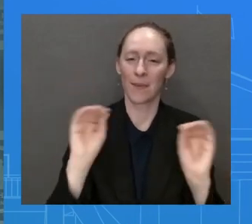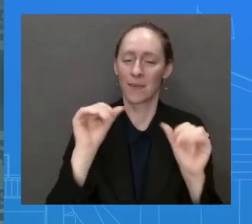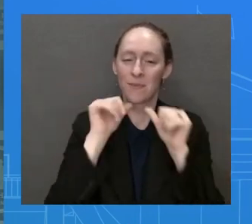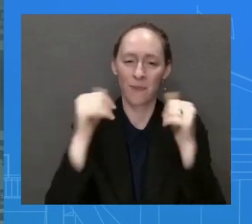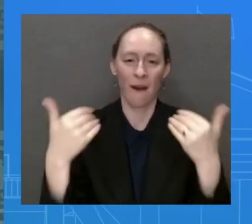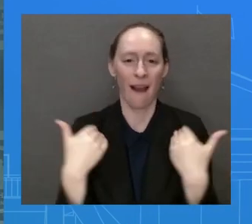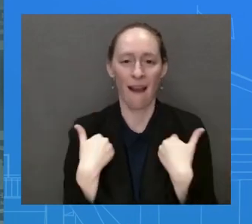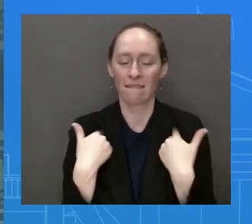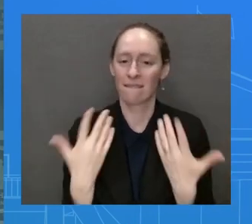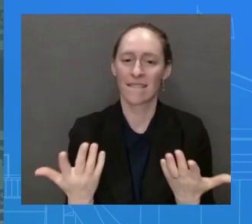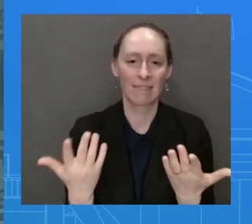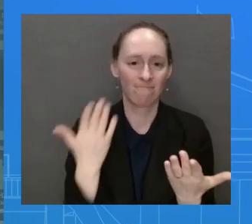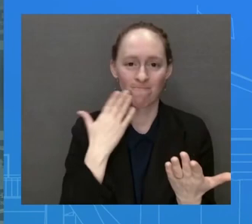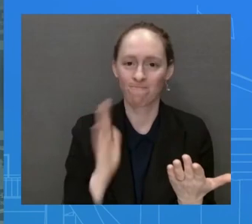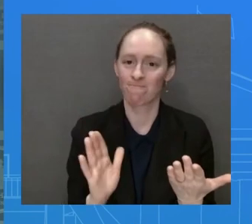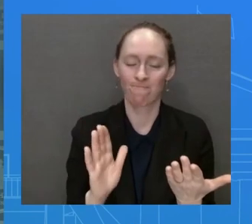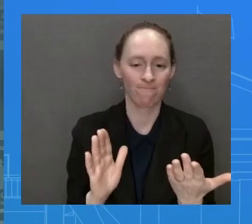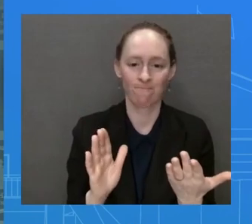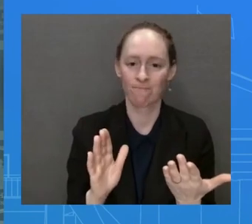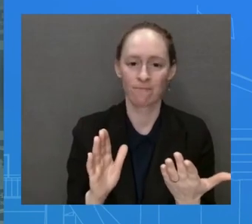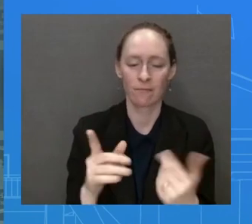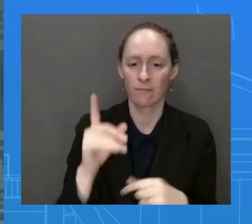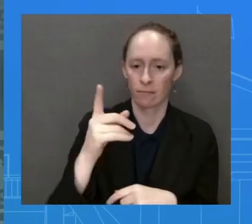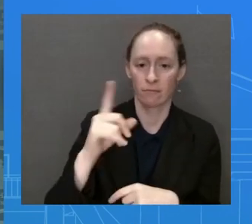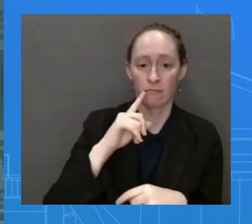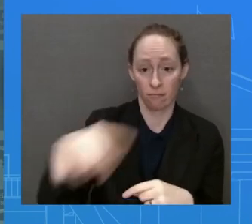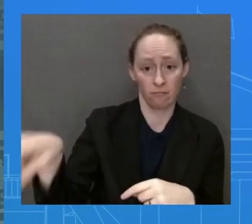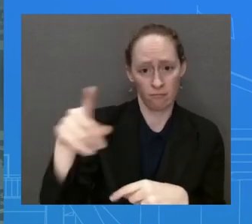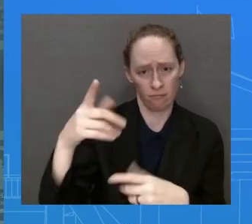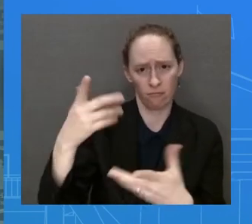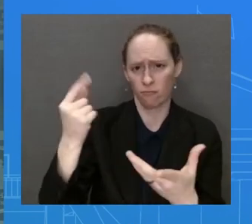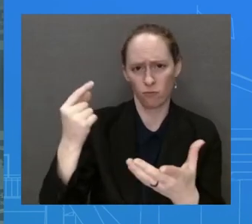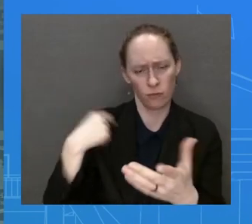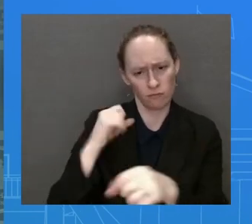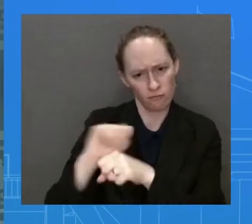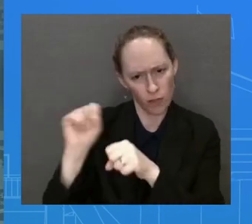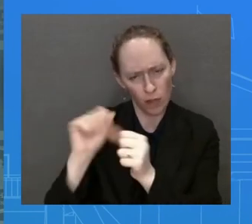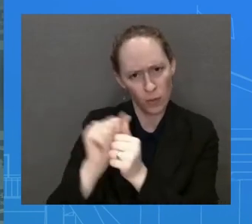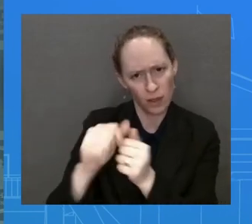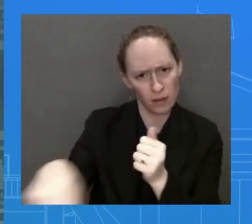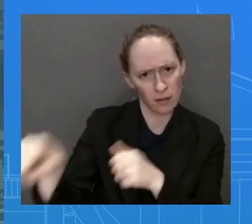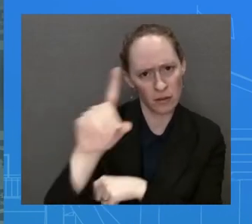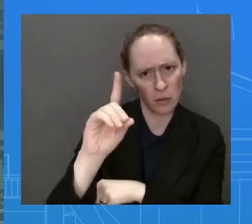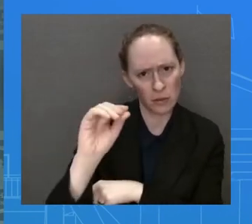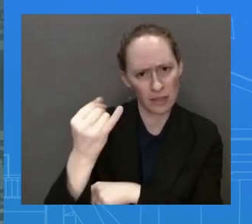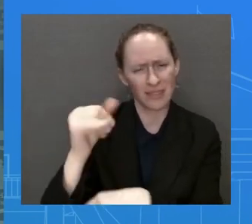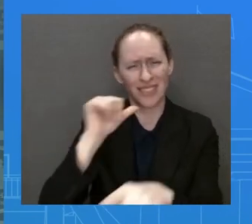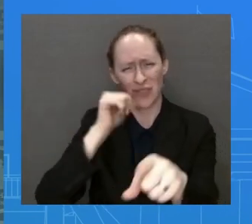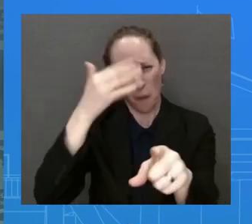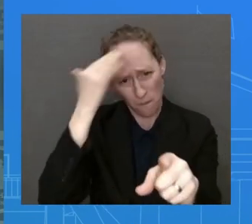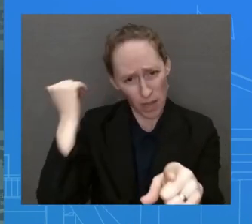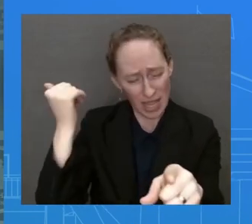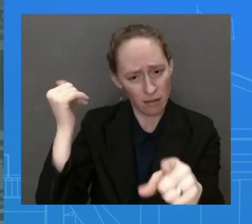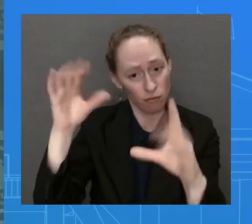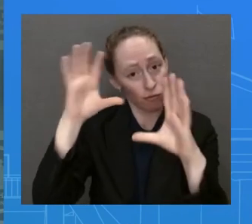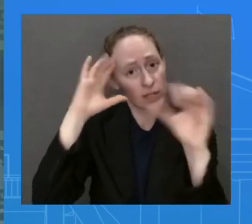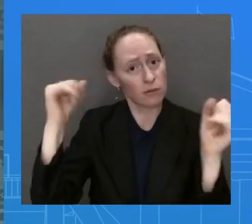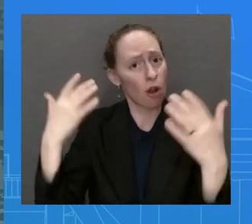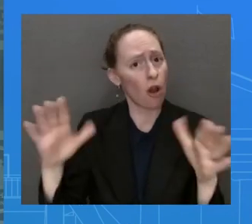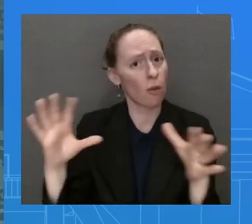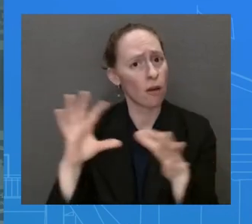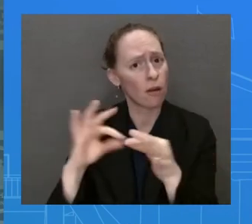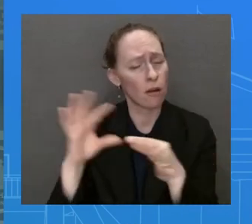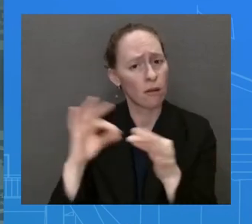Justice. Let's not forget, the president said during the campaign that when it comes to the Department of Justice independence, he respects